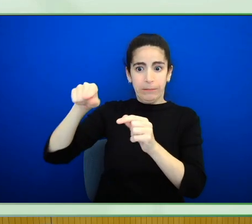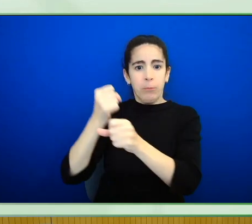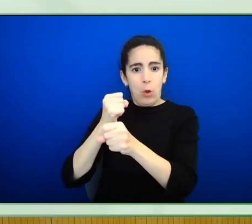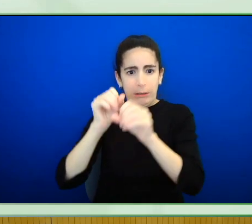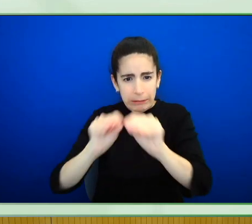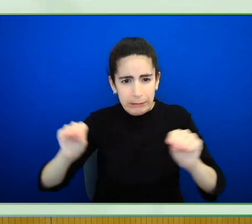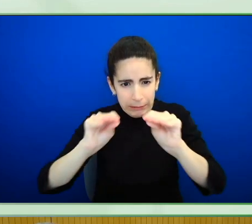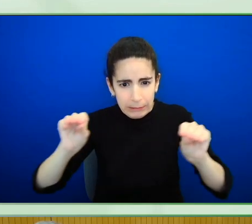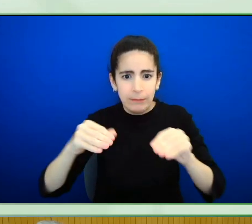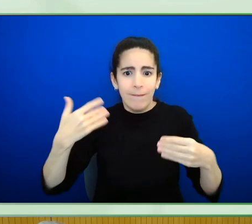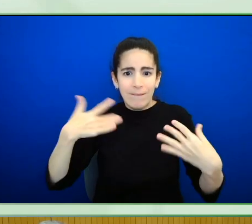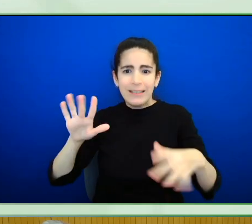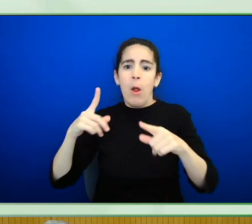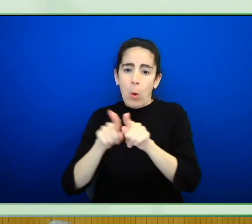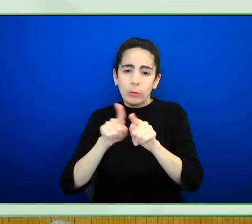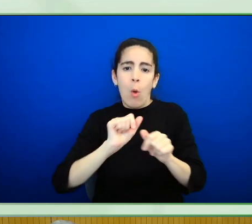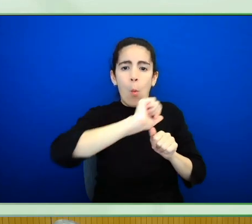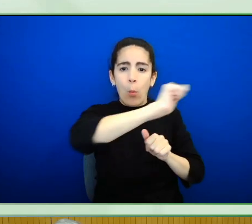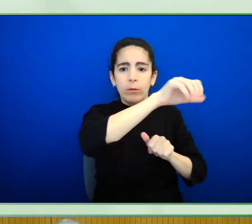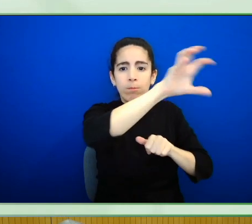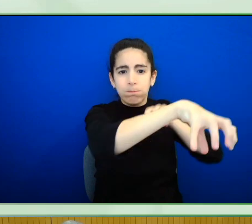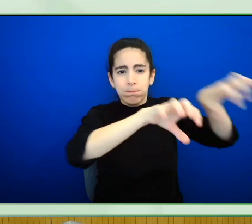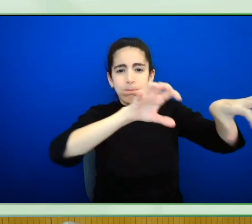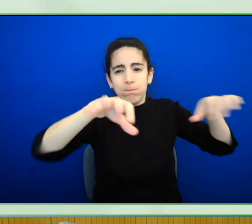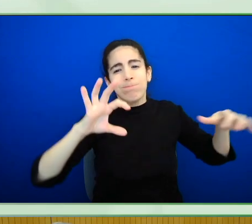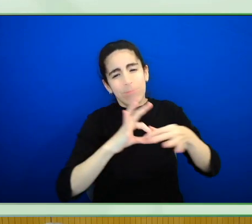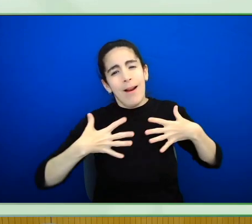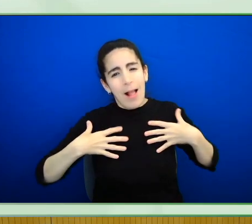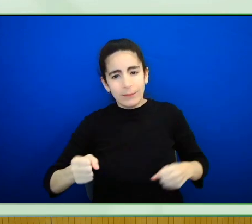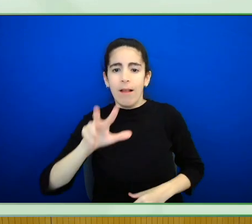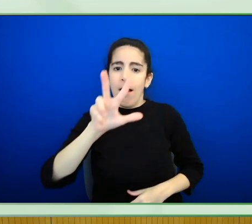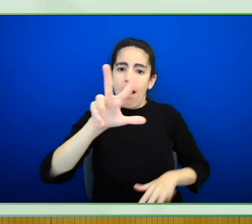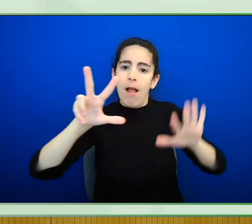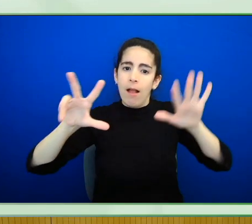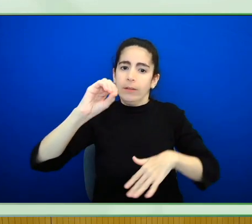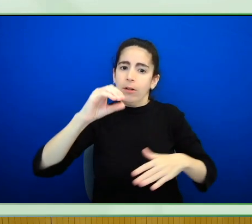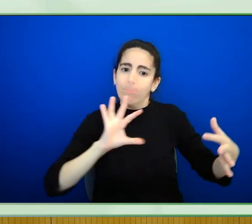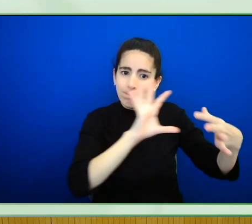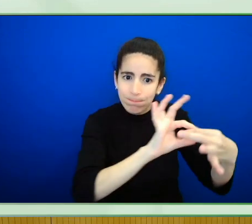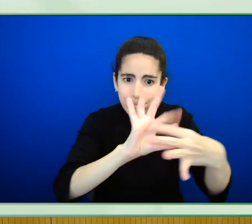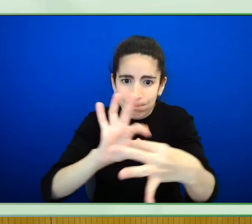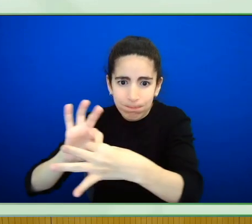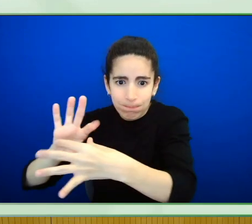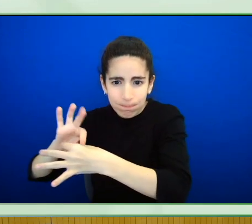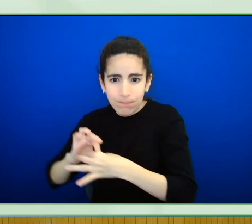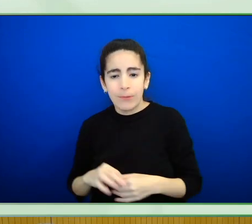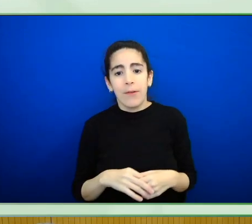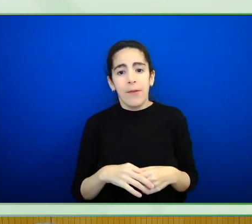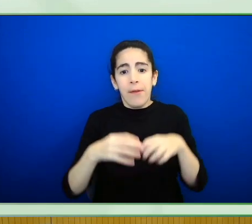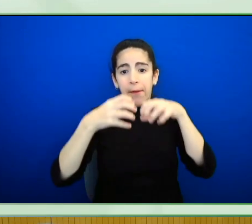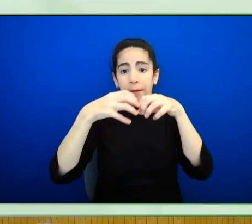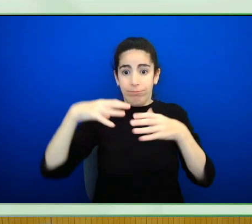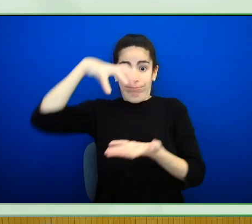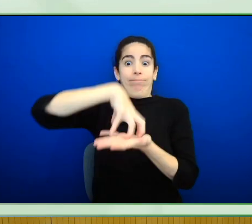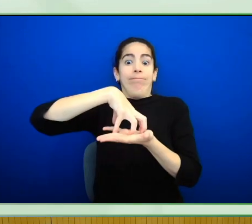centers, to sub-district, district, and tertiary care hospital. And with the help of this